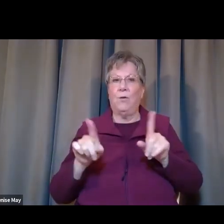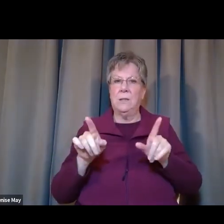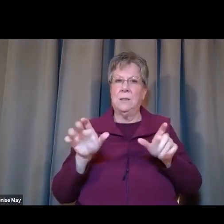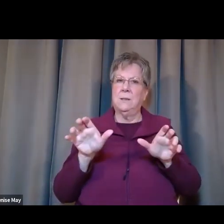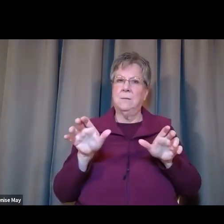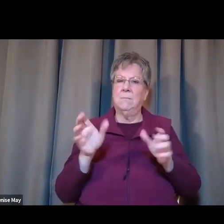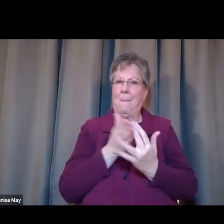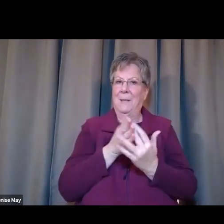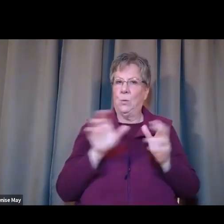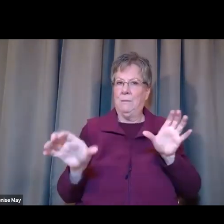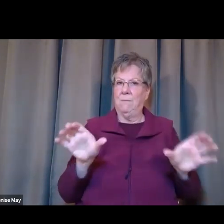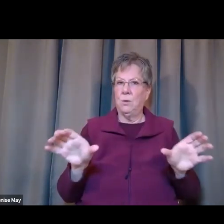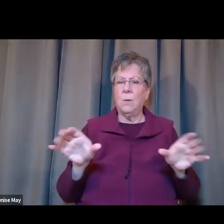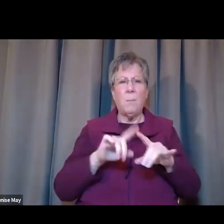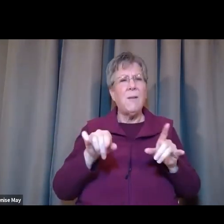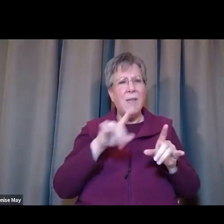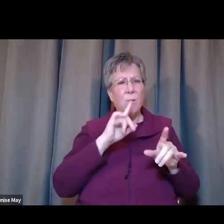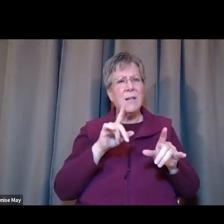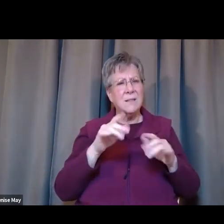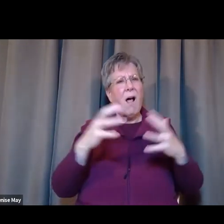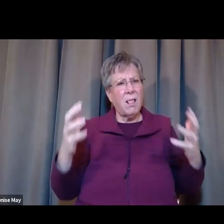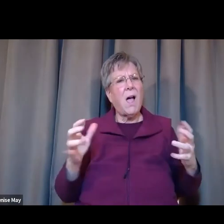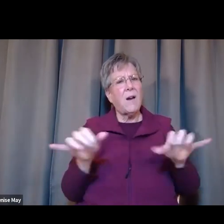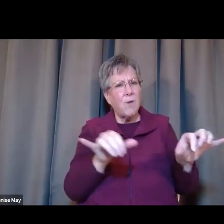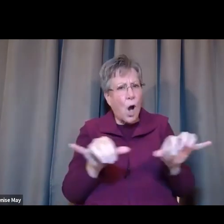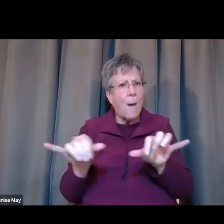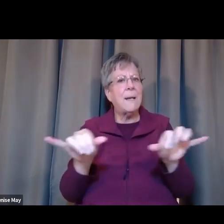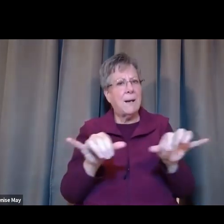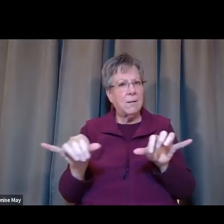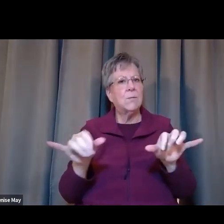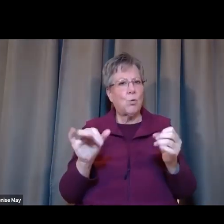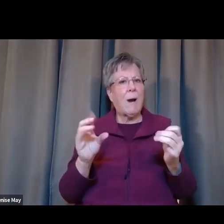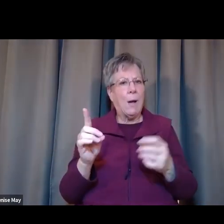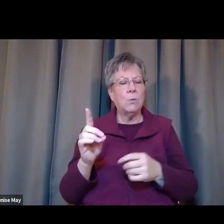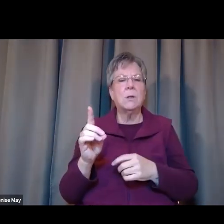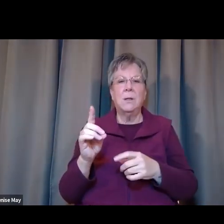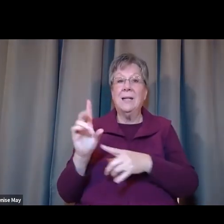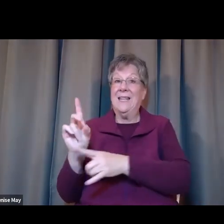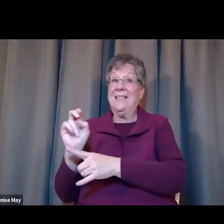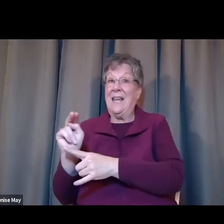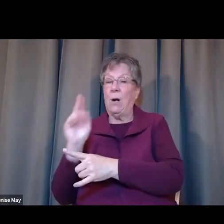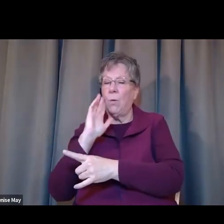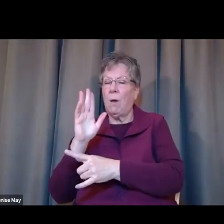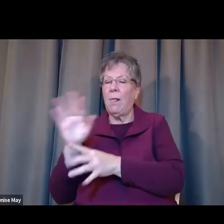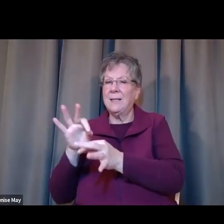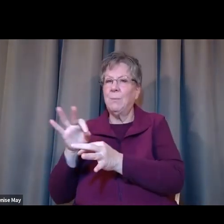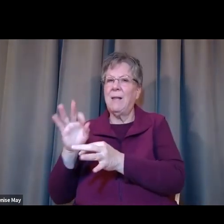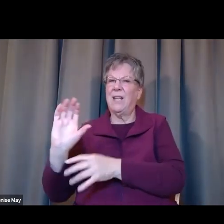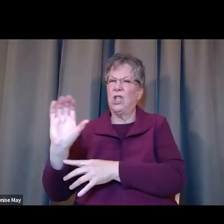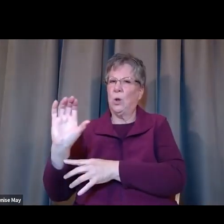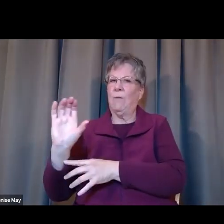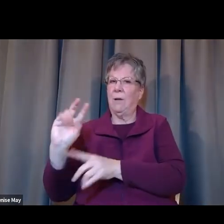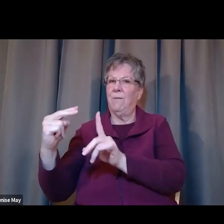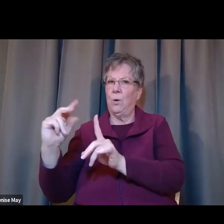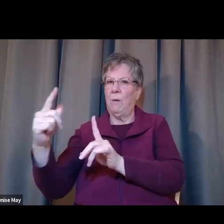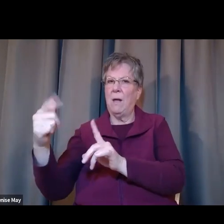But keep in mind, there is actually a lot of common ground. And Darren is going to go next as the task of explaining the conservative perspective here. And I think you'll